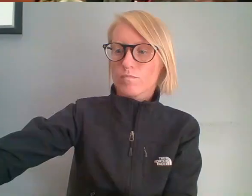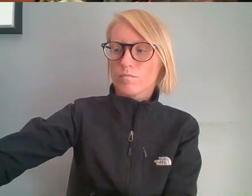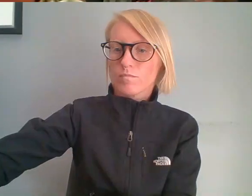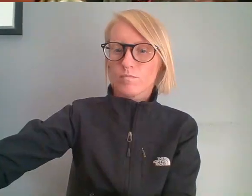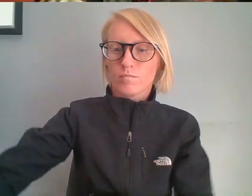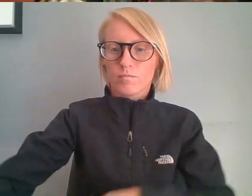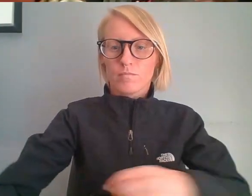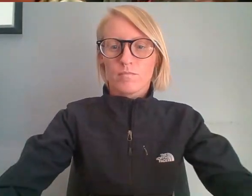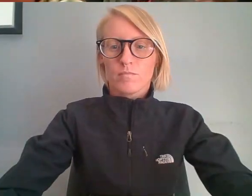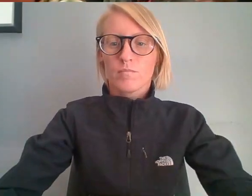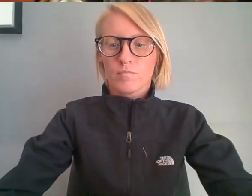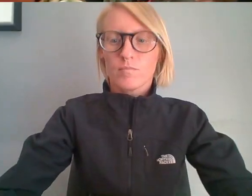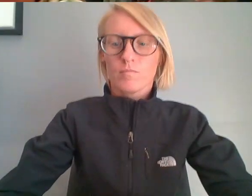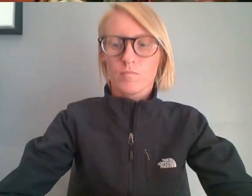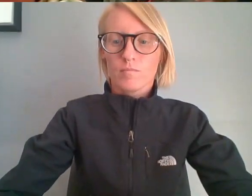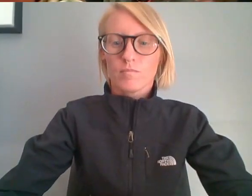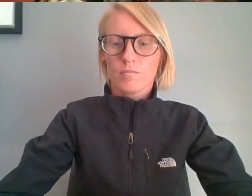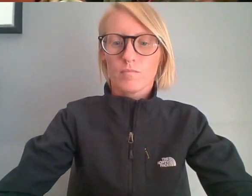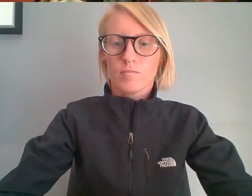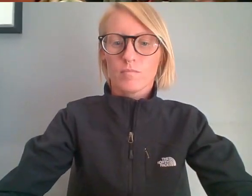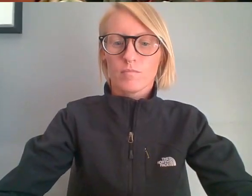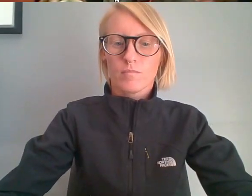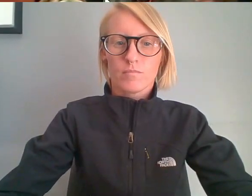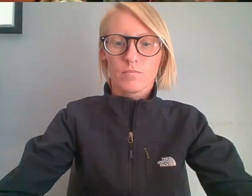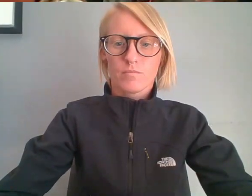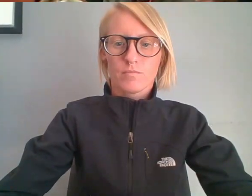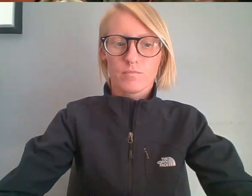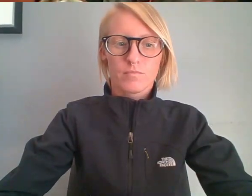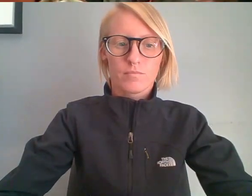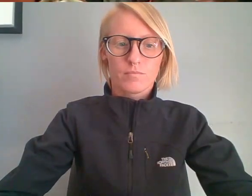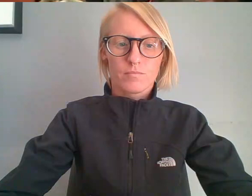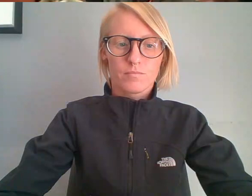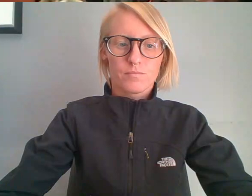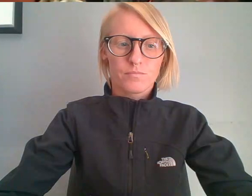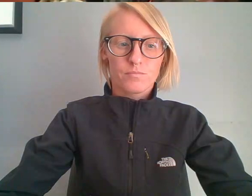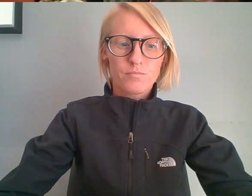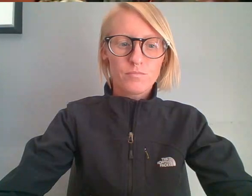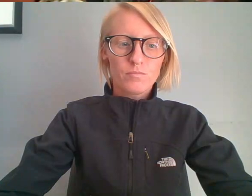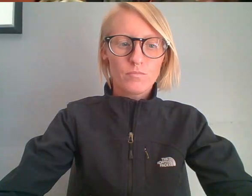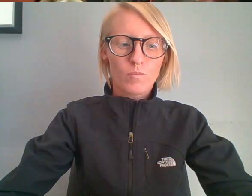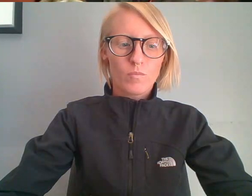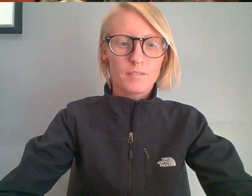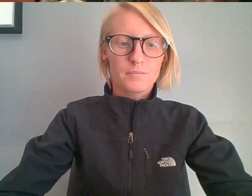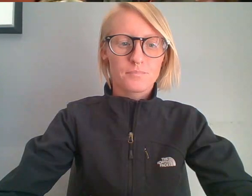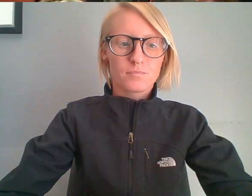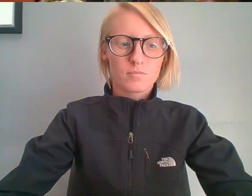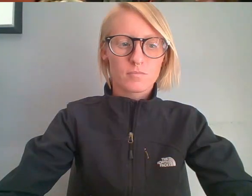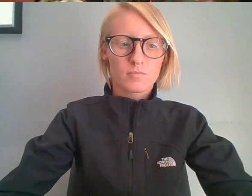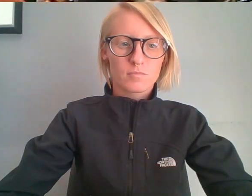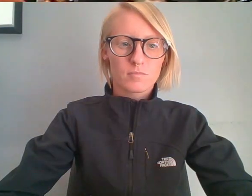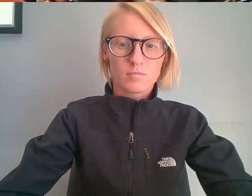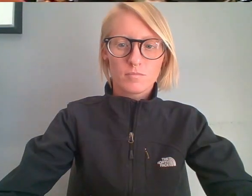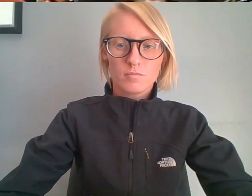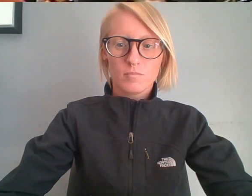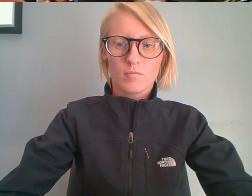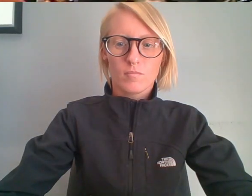So we have the handouts, but I'm also going to be doing the microphone. mic. So when I debrief